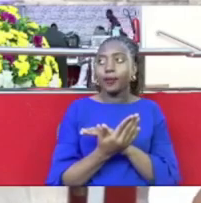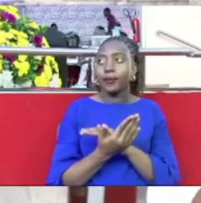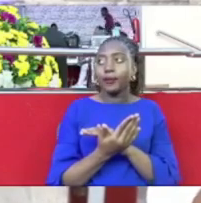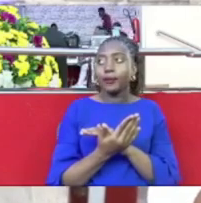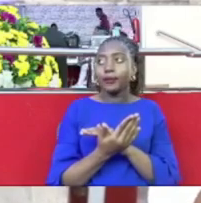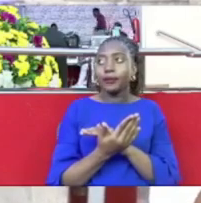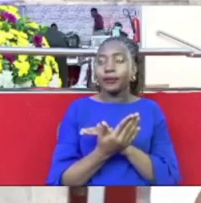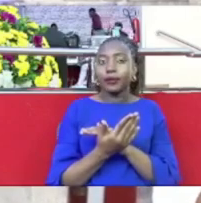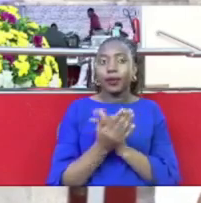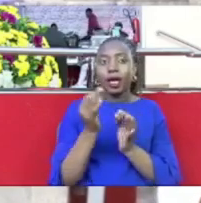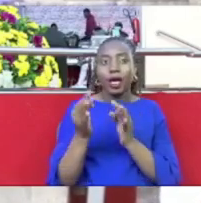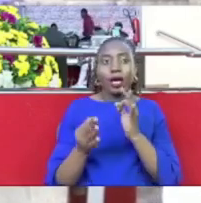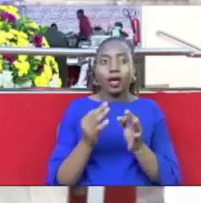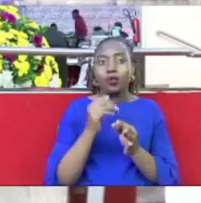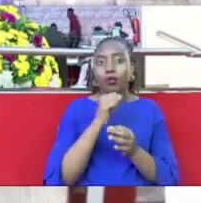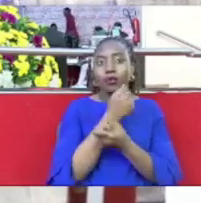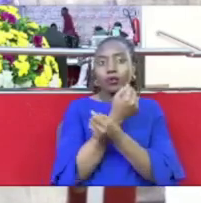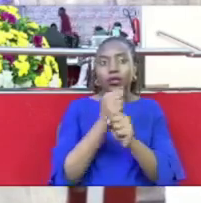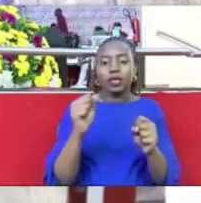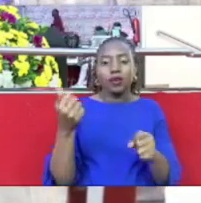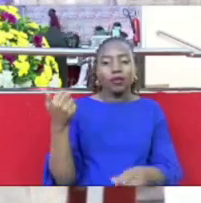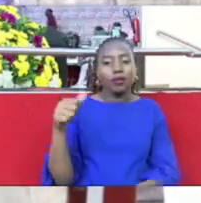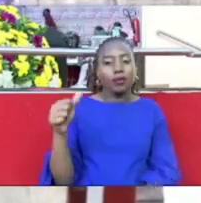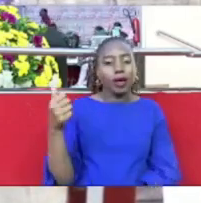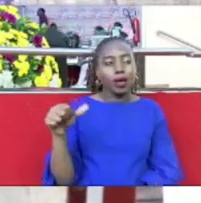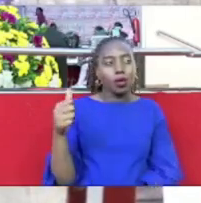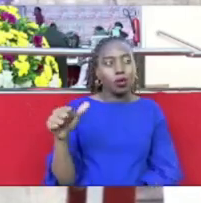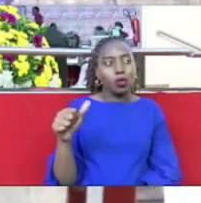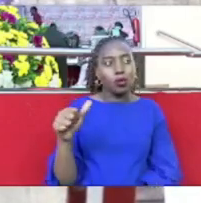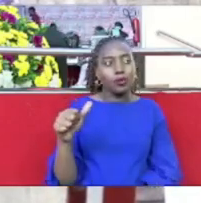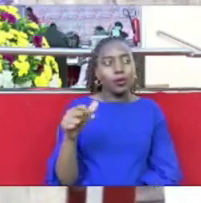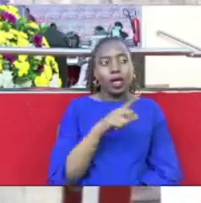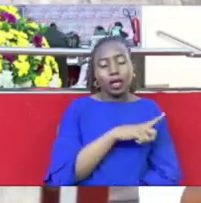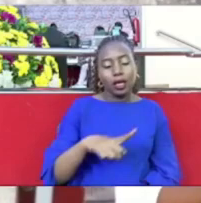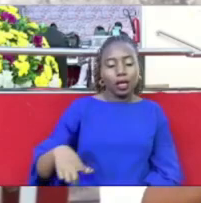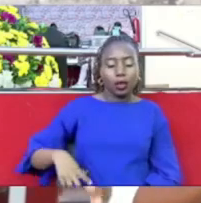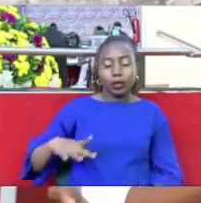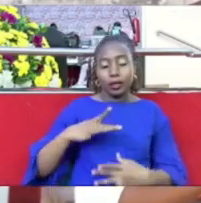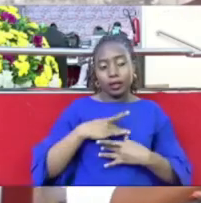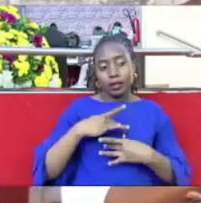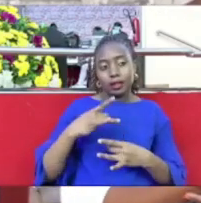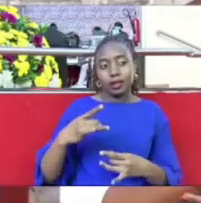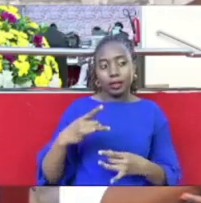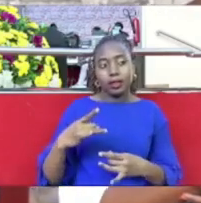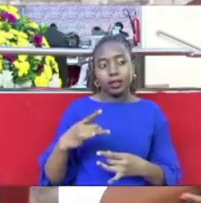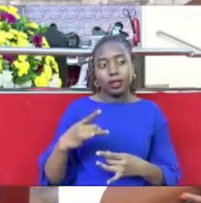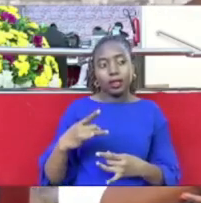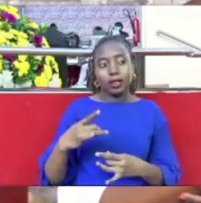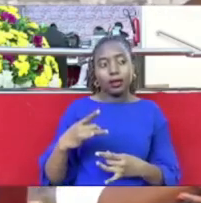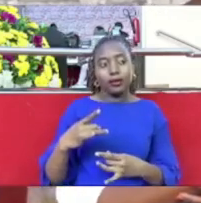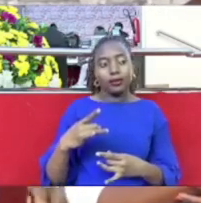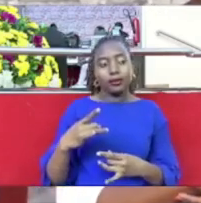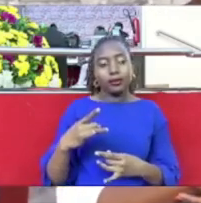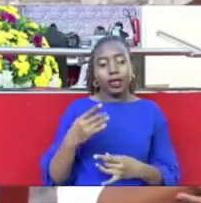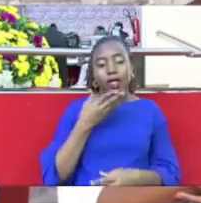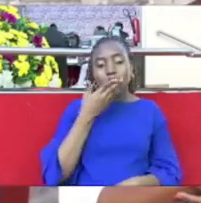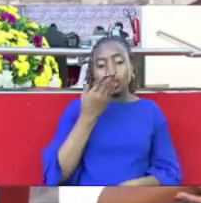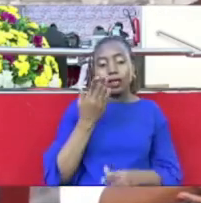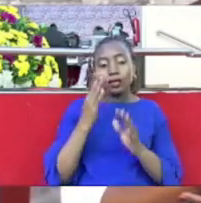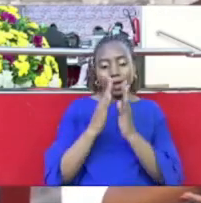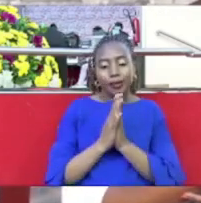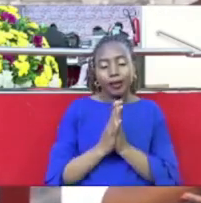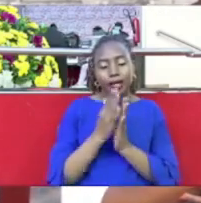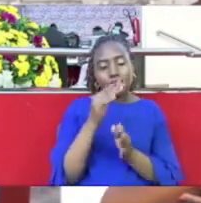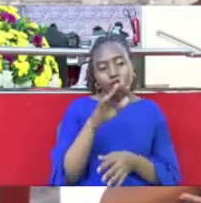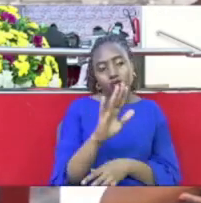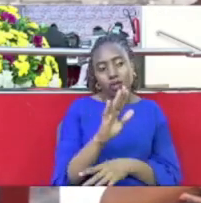And you are not born again. The Lord is so interested to answer your prayer. But He's also